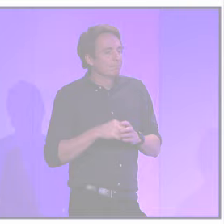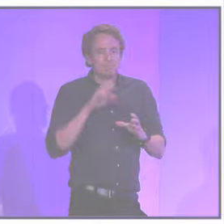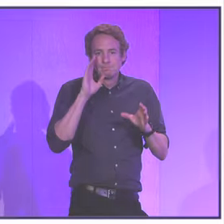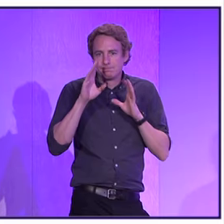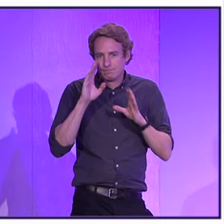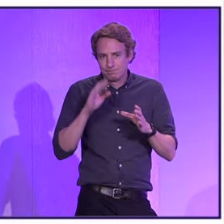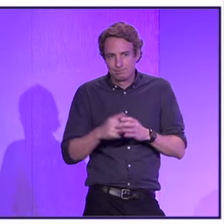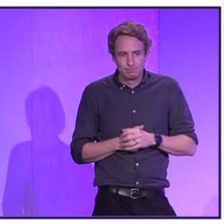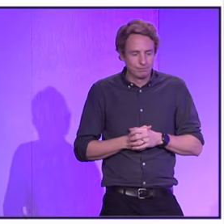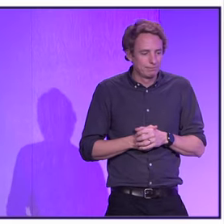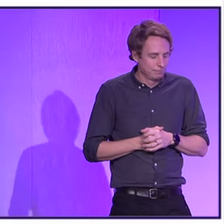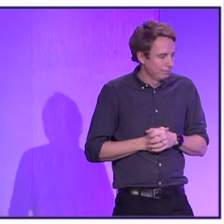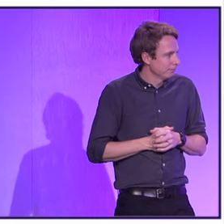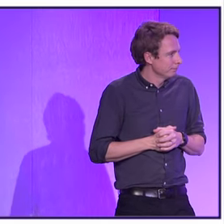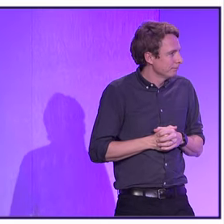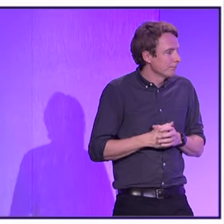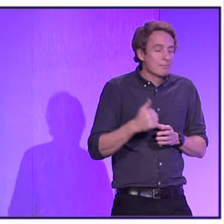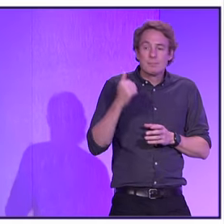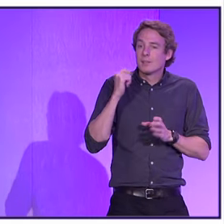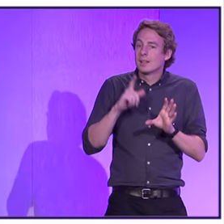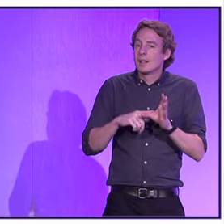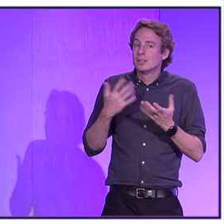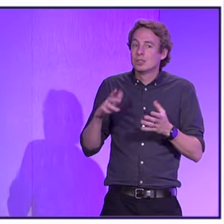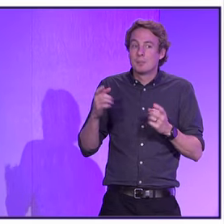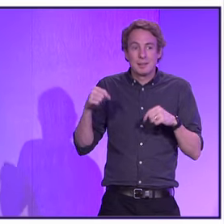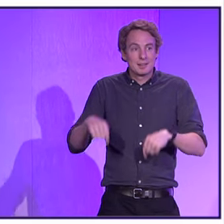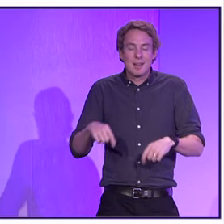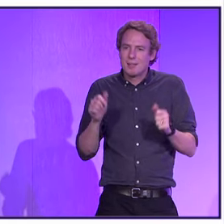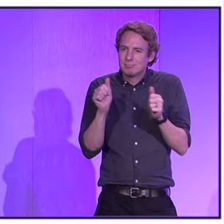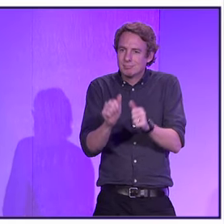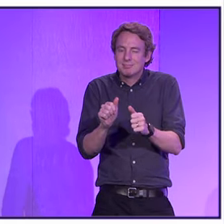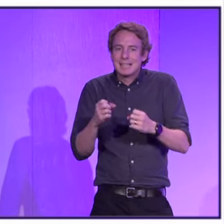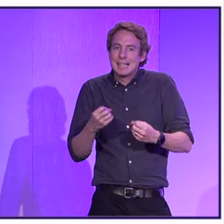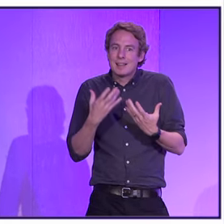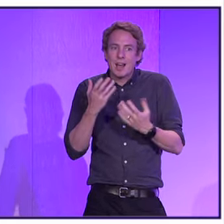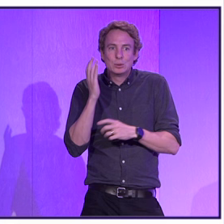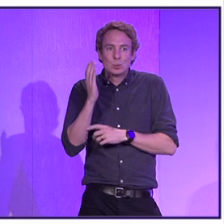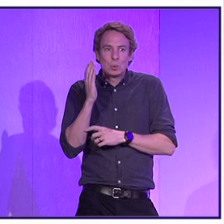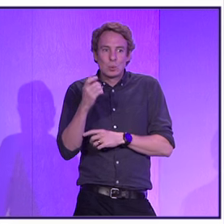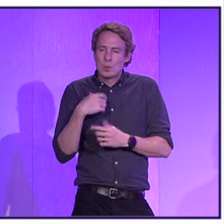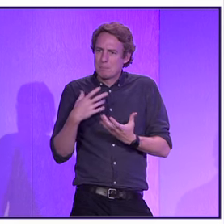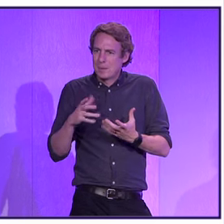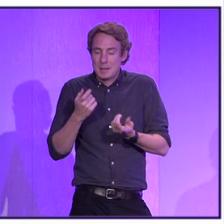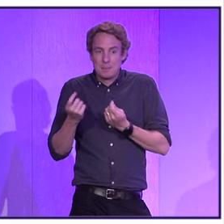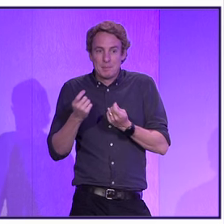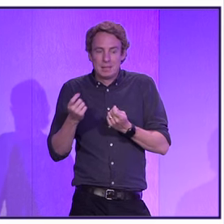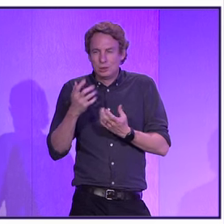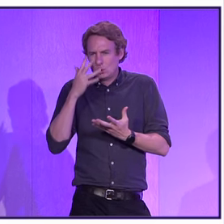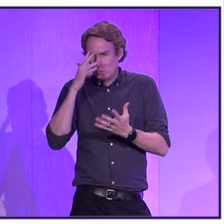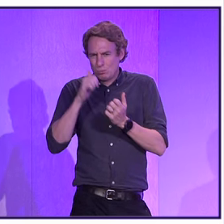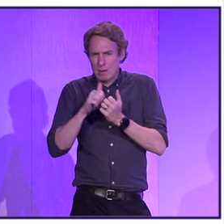Hi, everybody. Last year, I came and did an Ignite talk, and I managed somehow, miraculously,